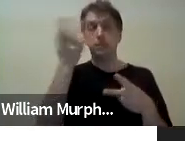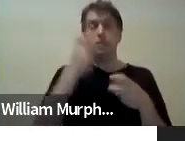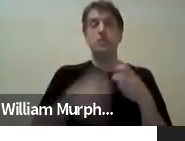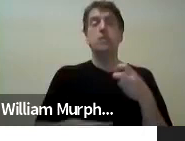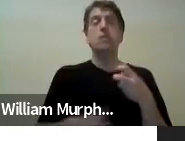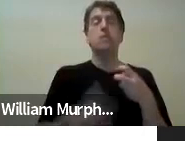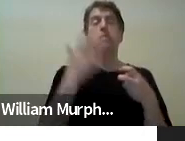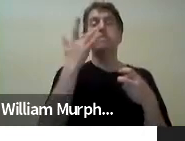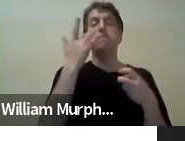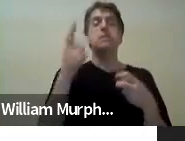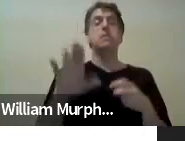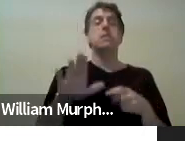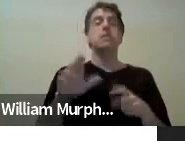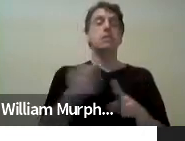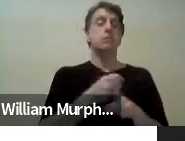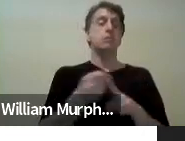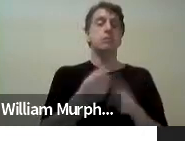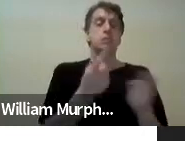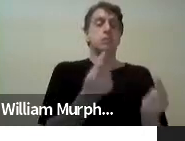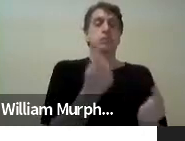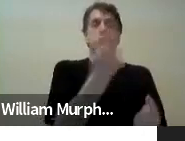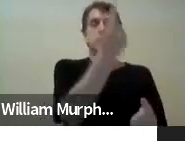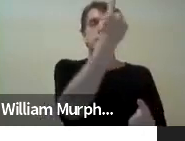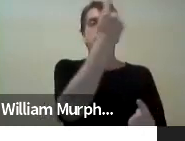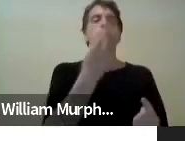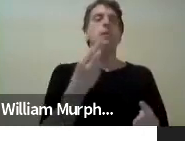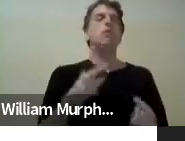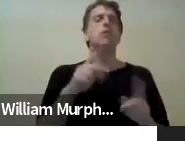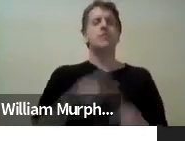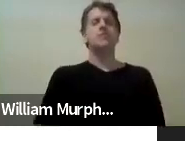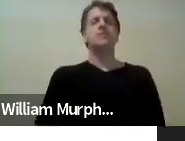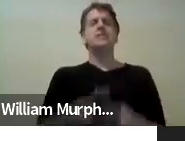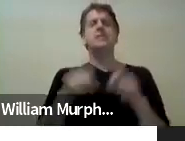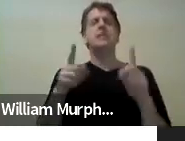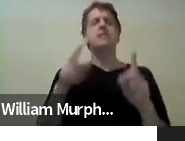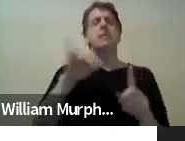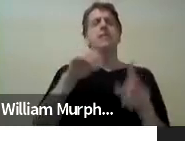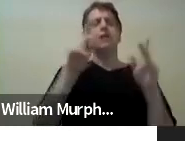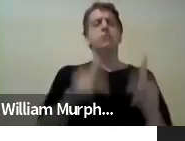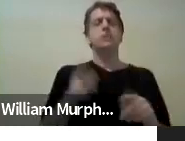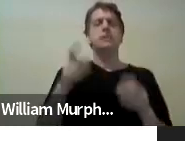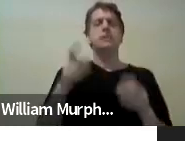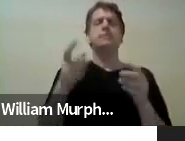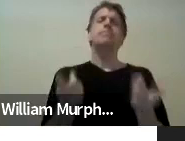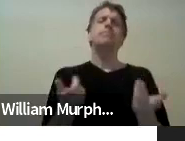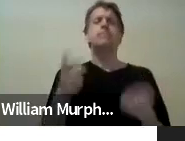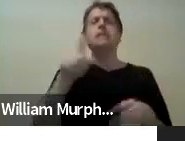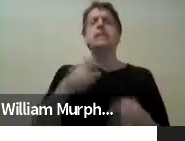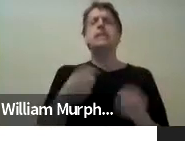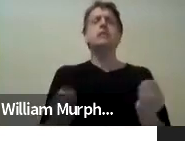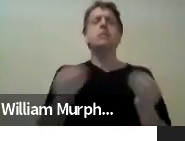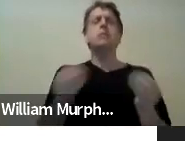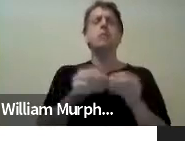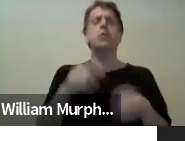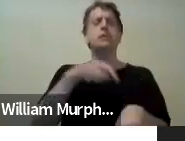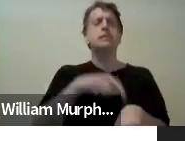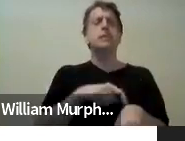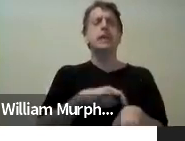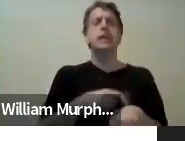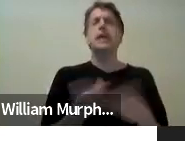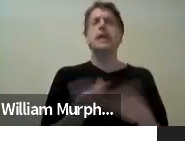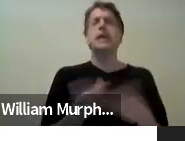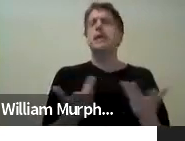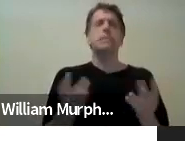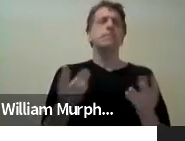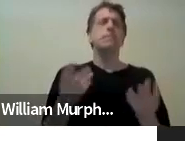or because they're just different from us and need more time or more ability or a different ability, different resources to be